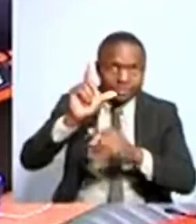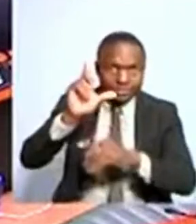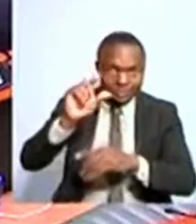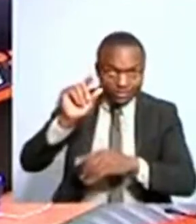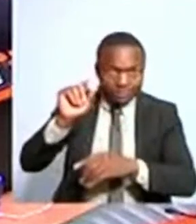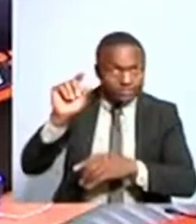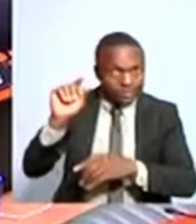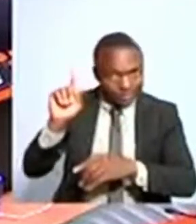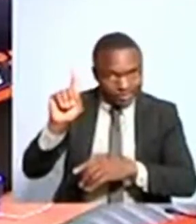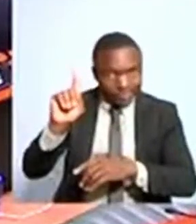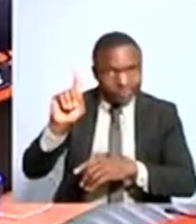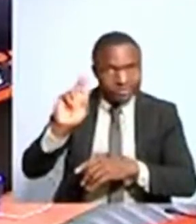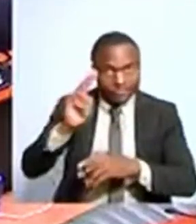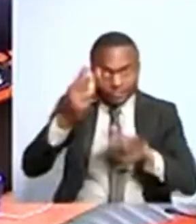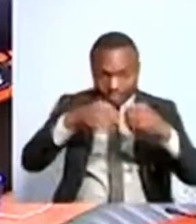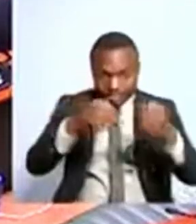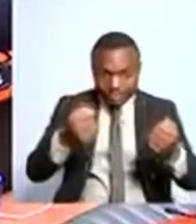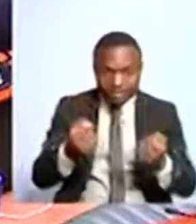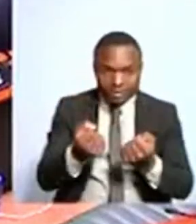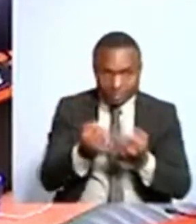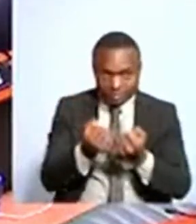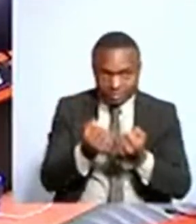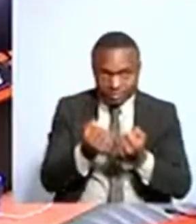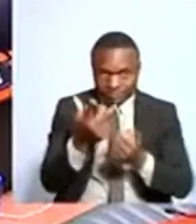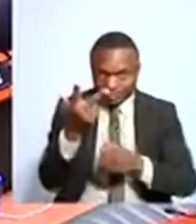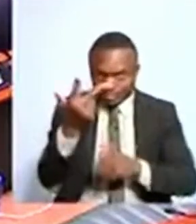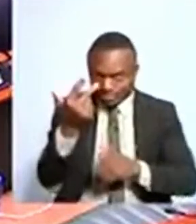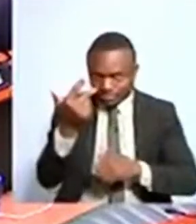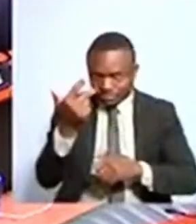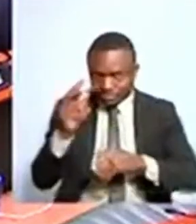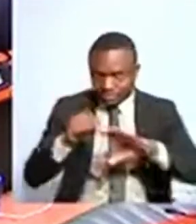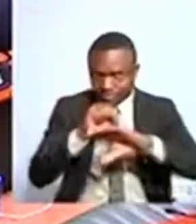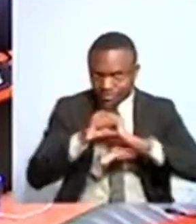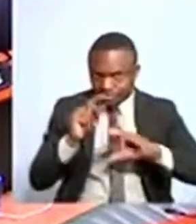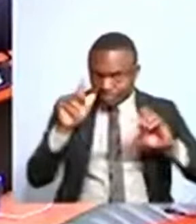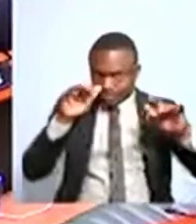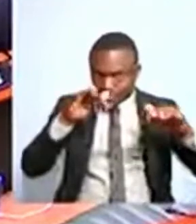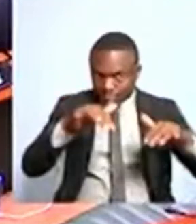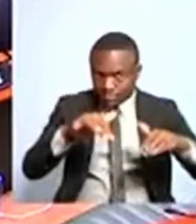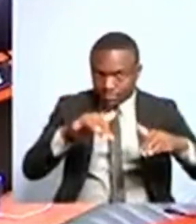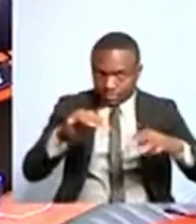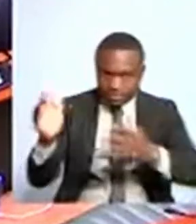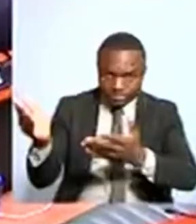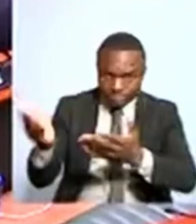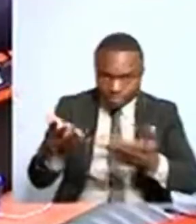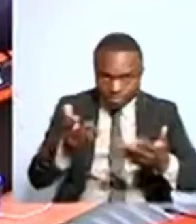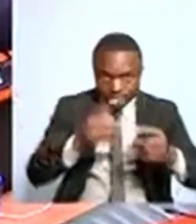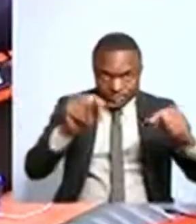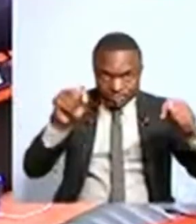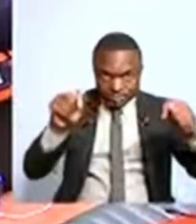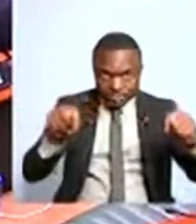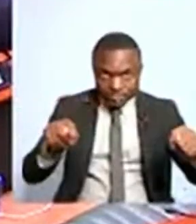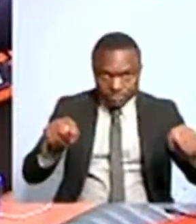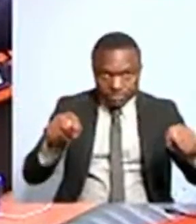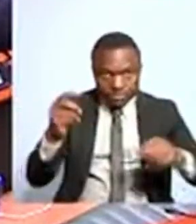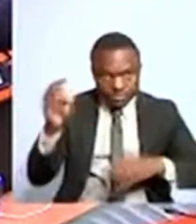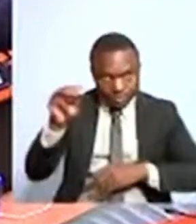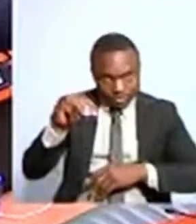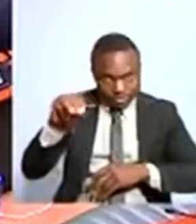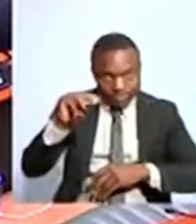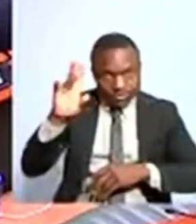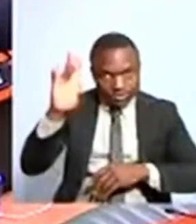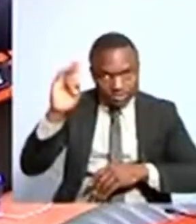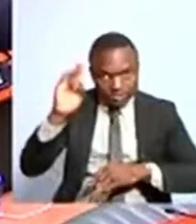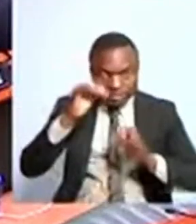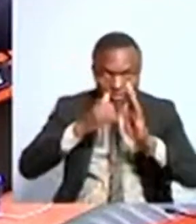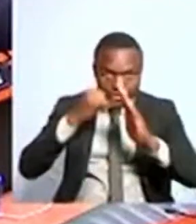2021 for the second session of the 13th National Assembly laid on the table of the House on Monday, 17th